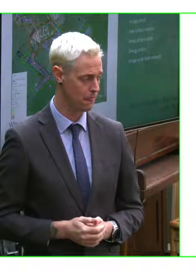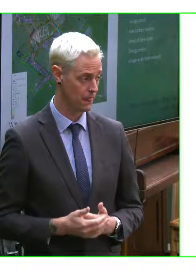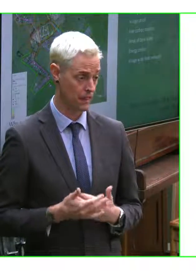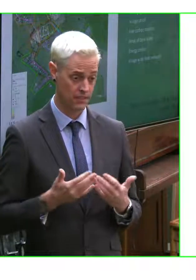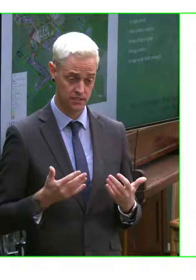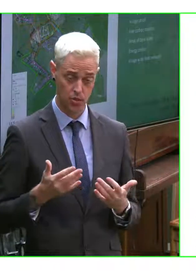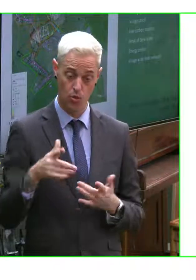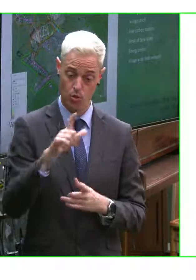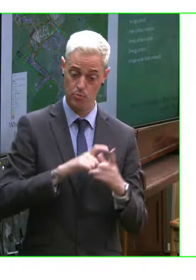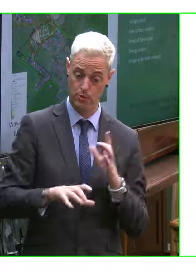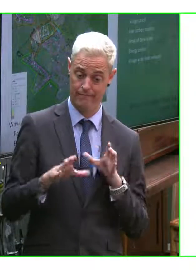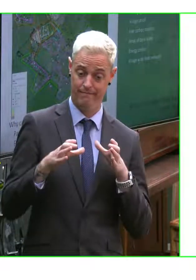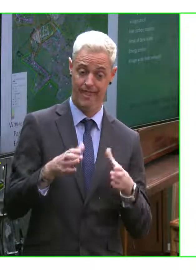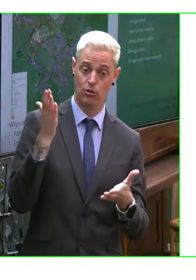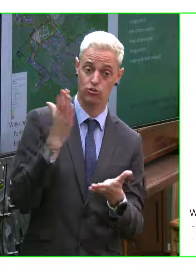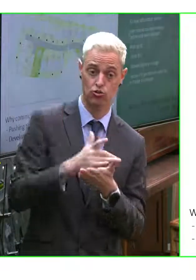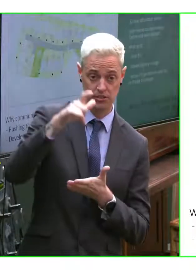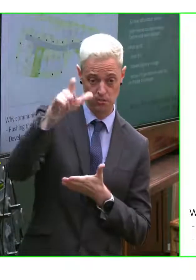trusted messengers.